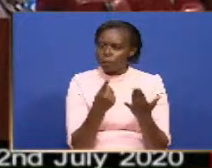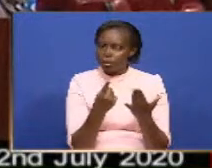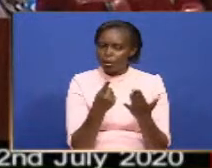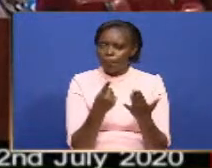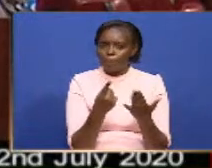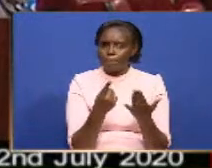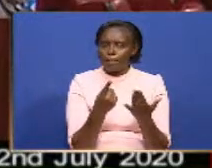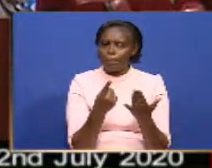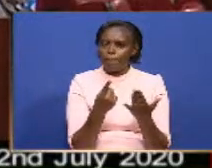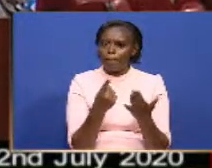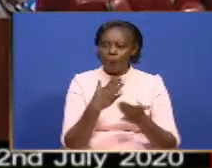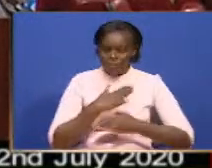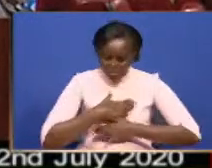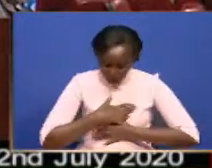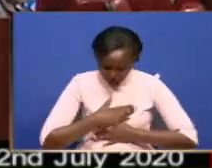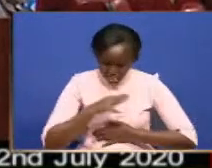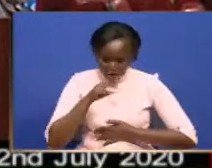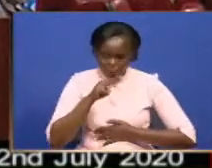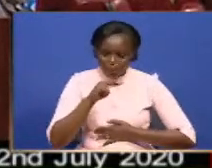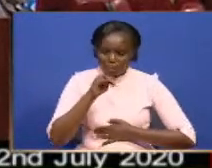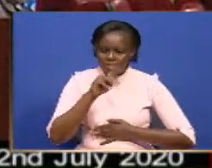Honorable Millie has said.